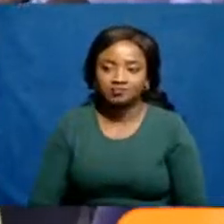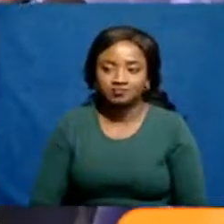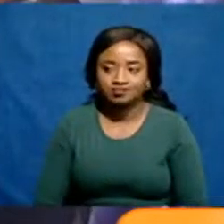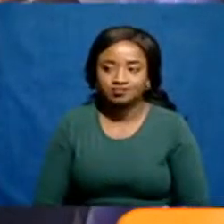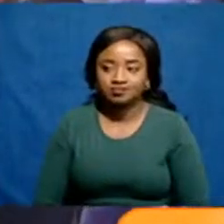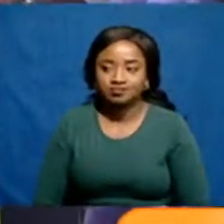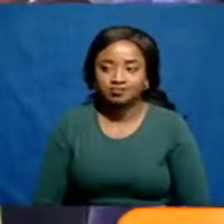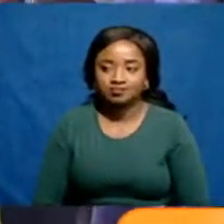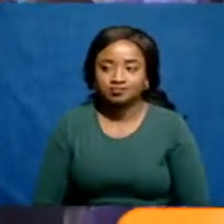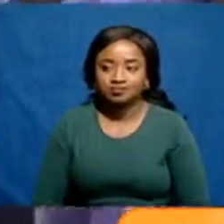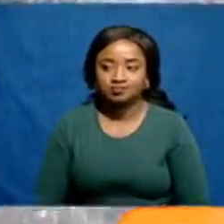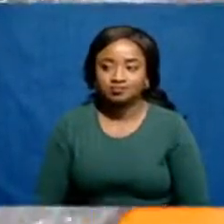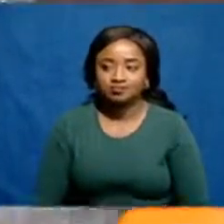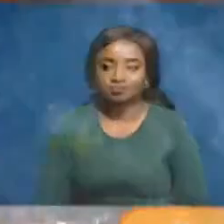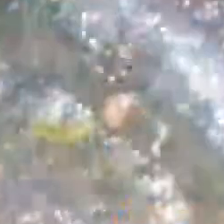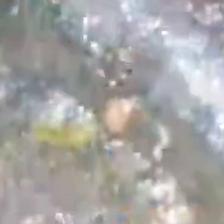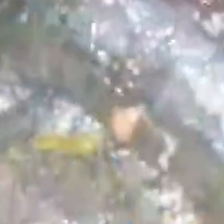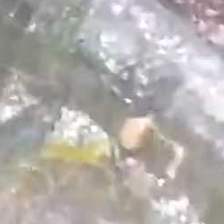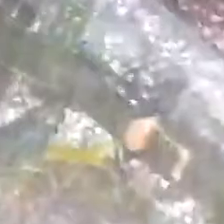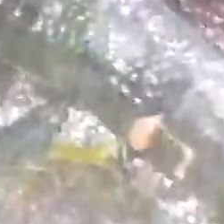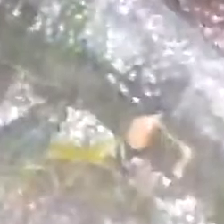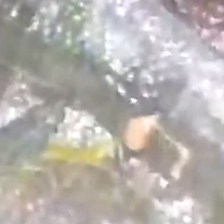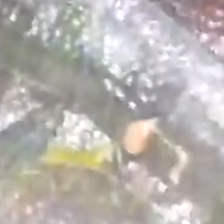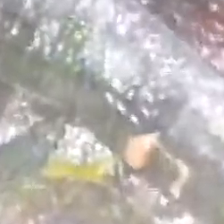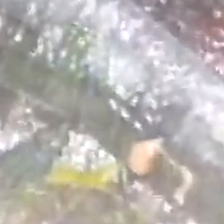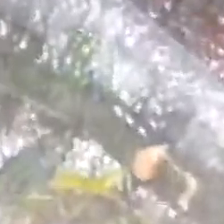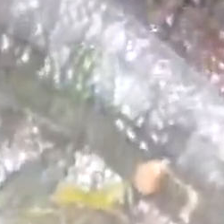Crispin Otieno, Citizen TV.